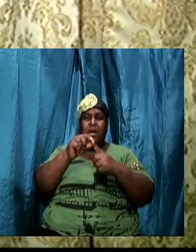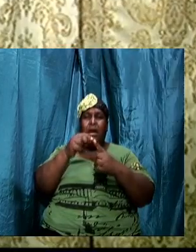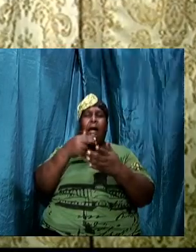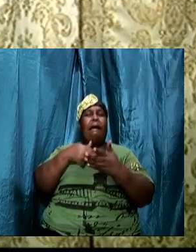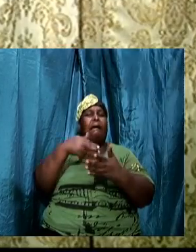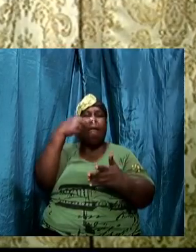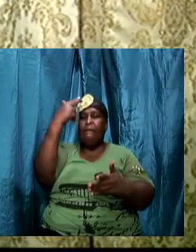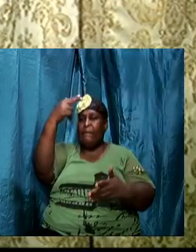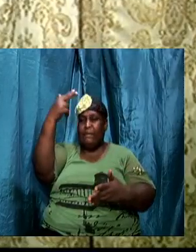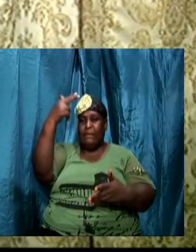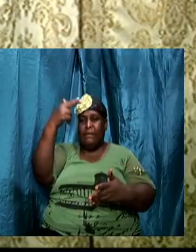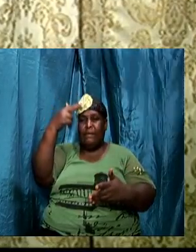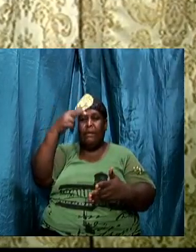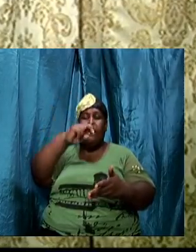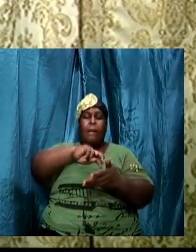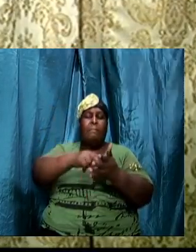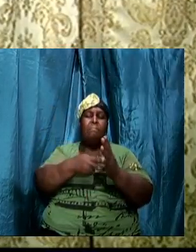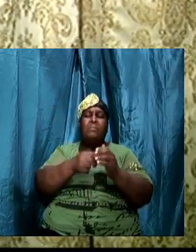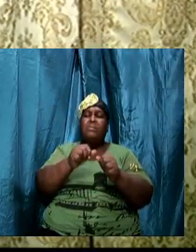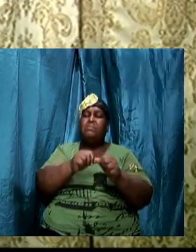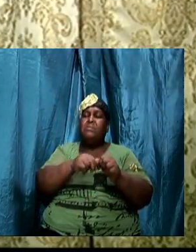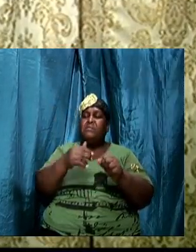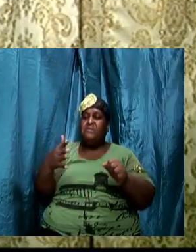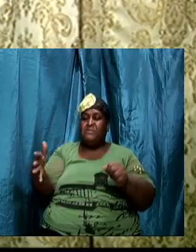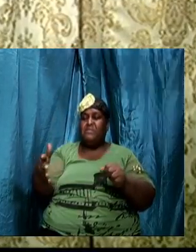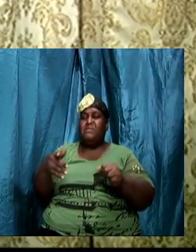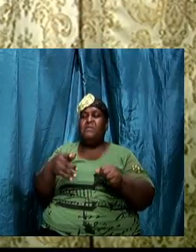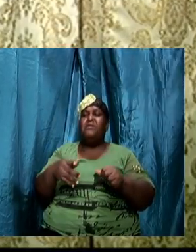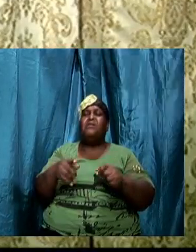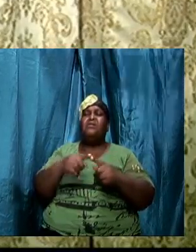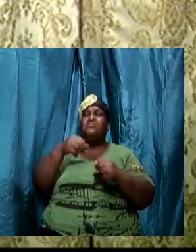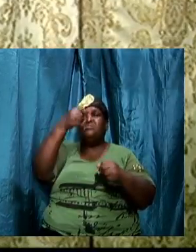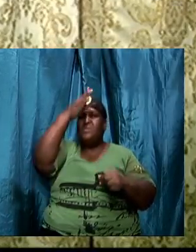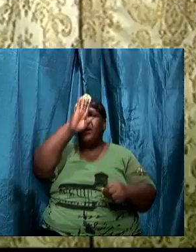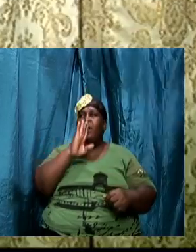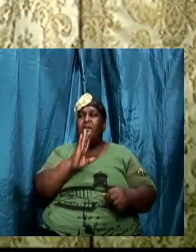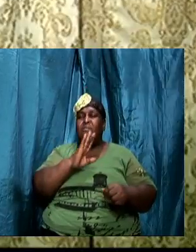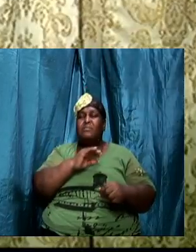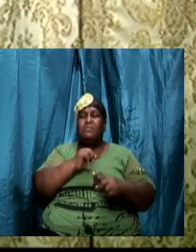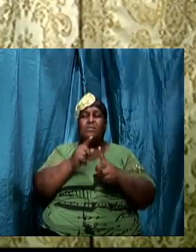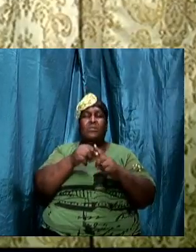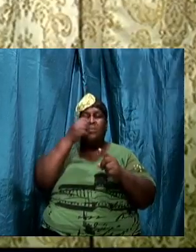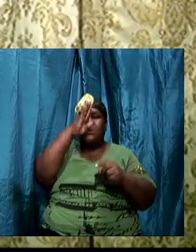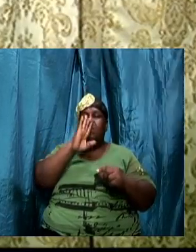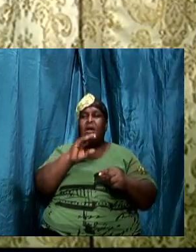It means everything to Him. You see, when God speaks,